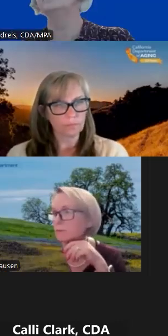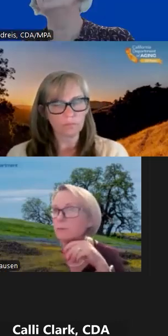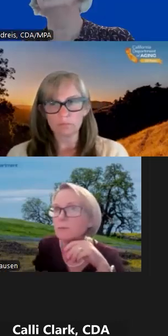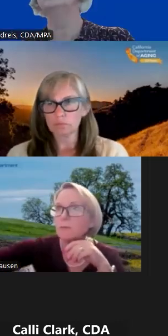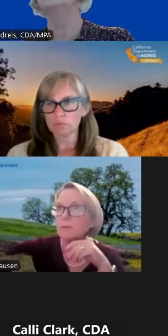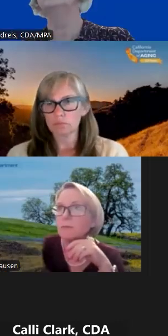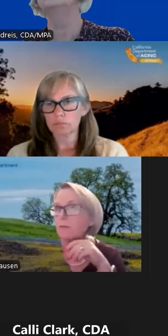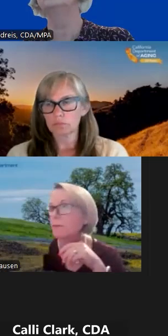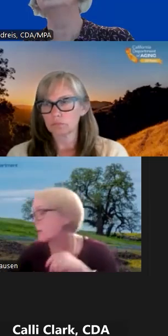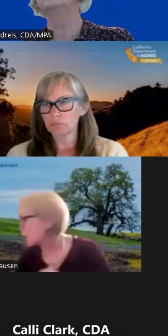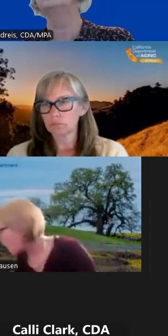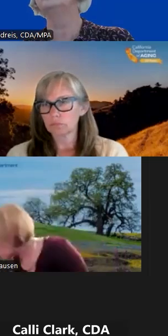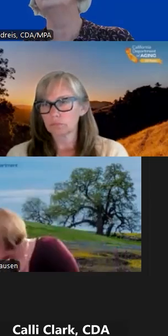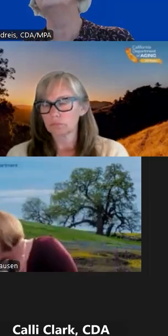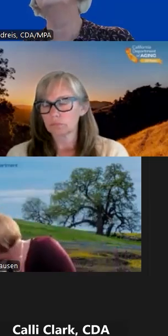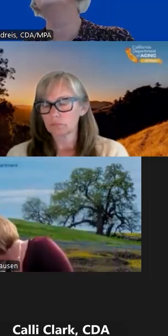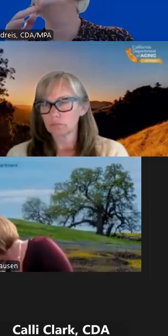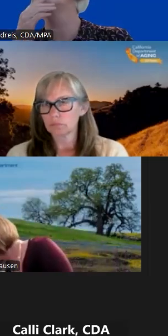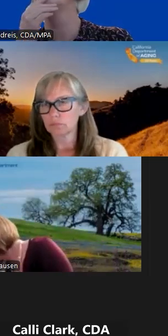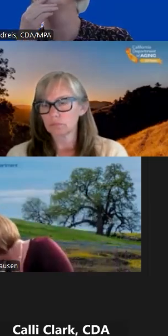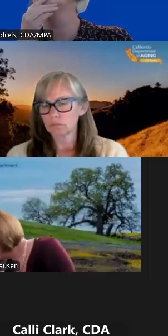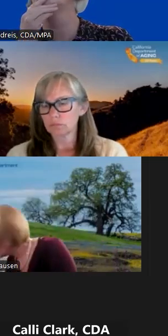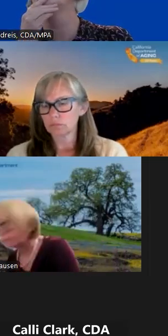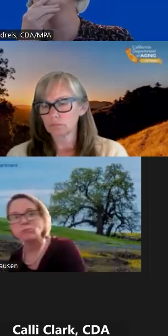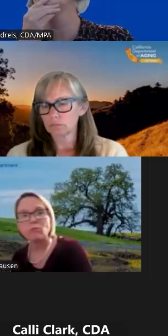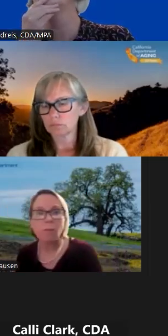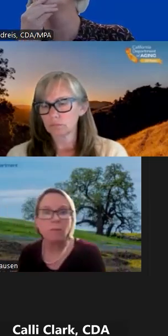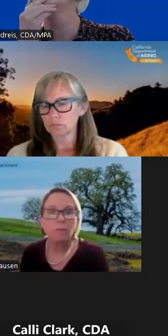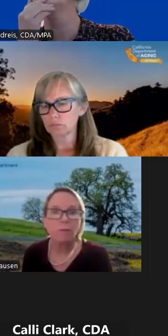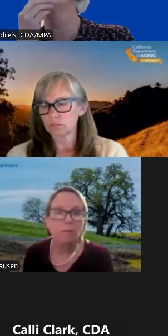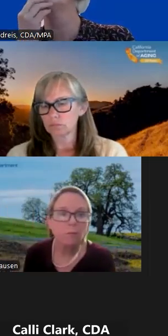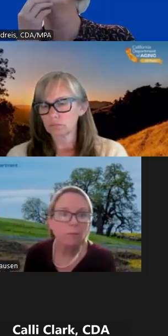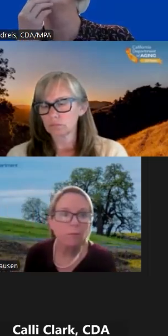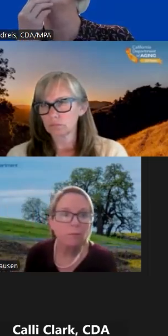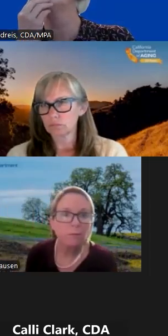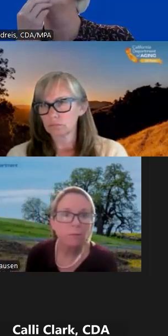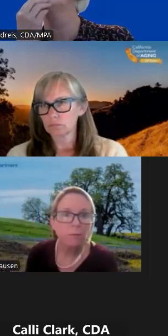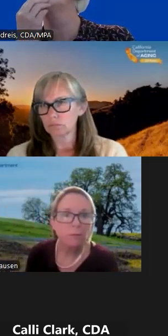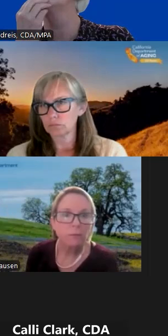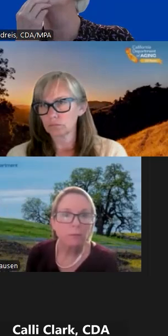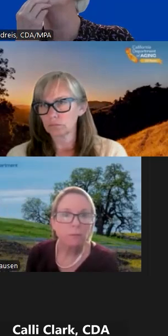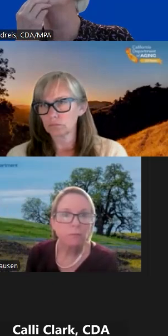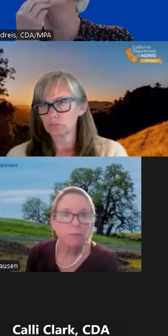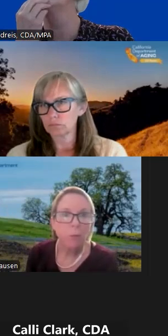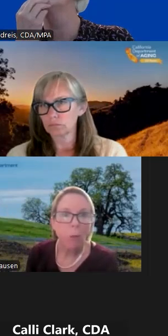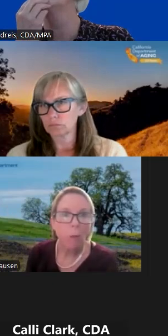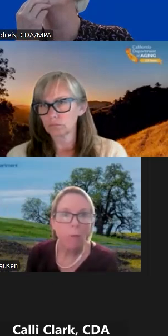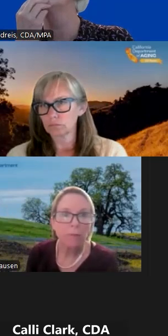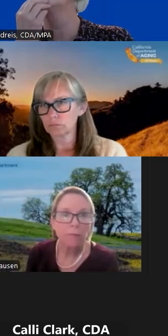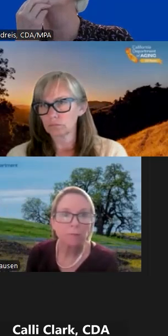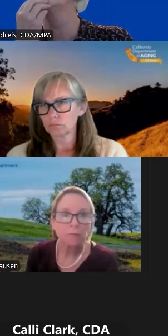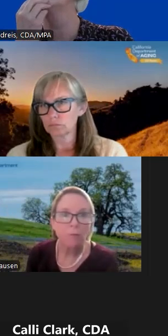Okay, I appreciate your feedback. And we'll definitely bring this up with our sister branch